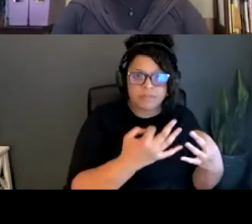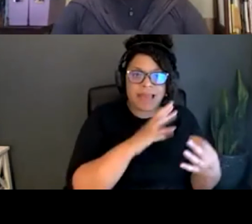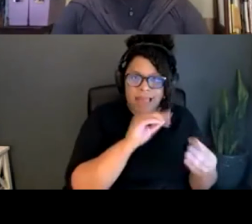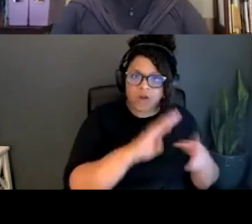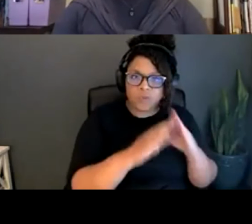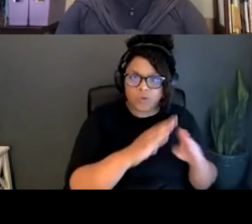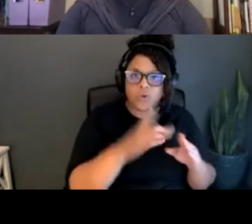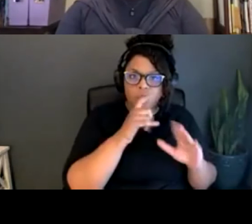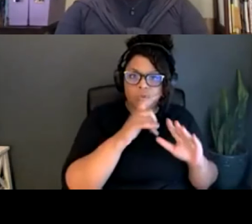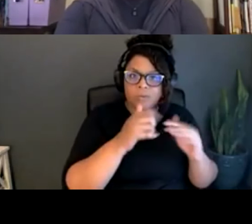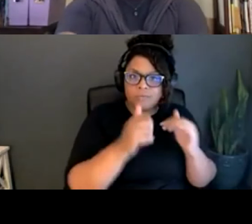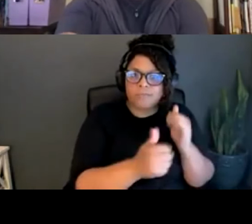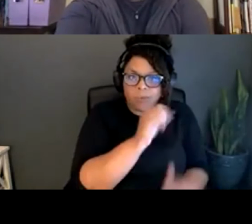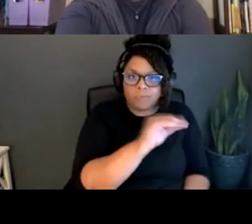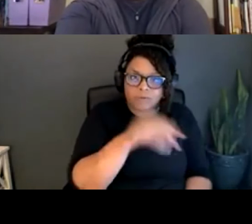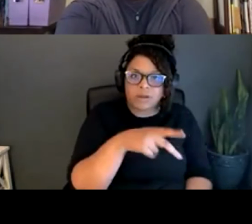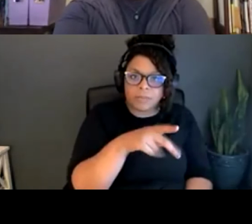families, and communities of color.